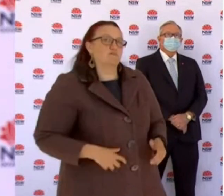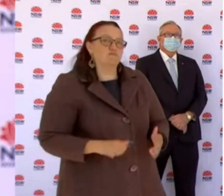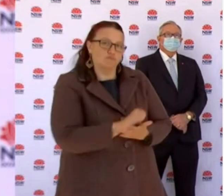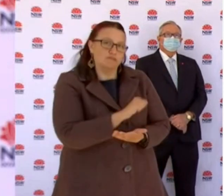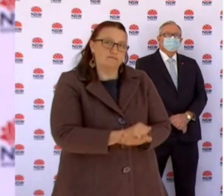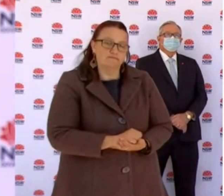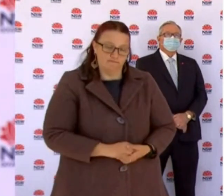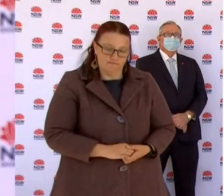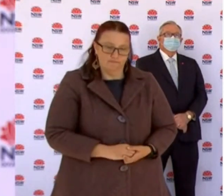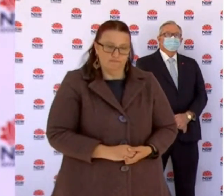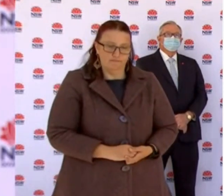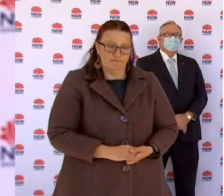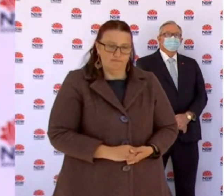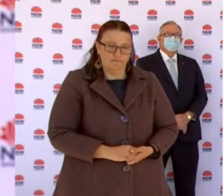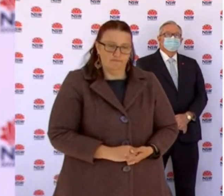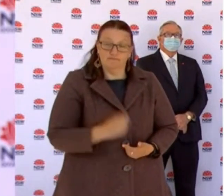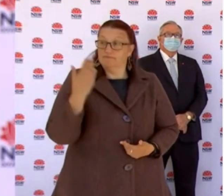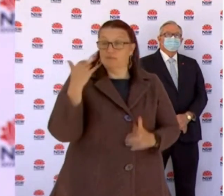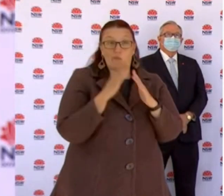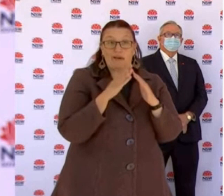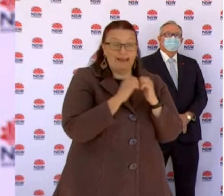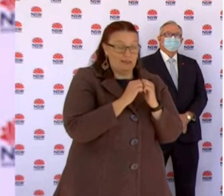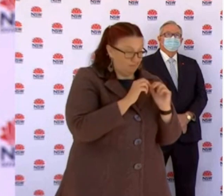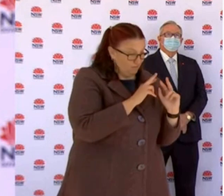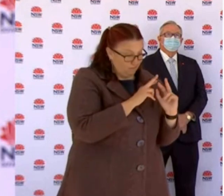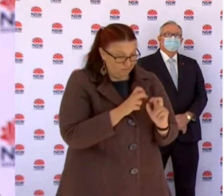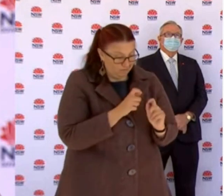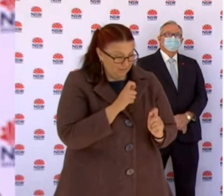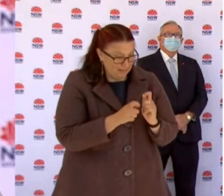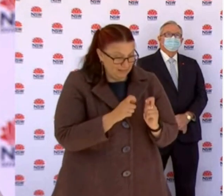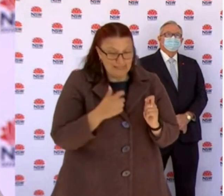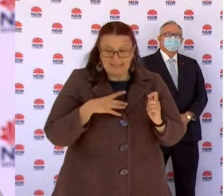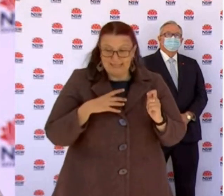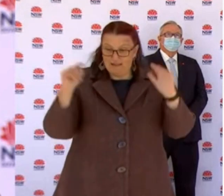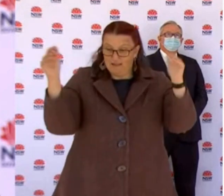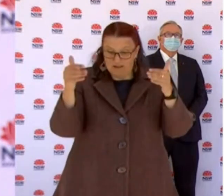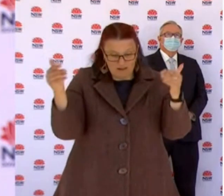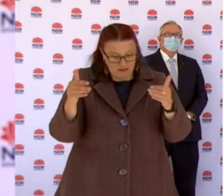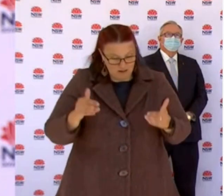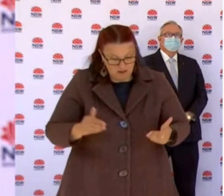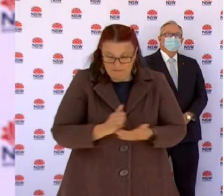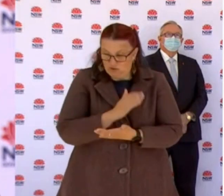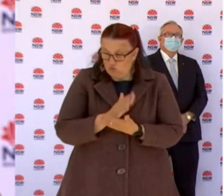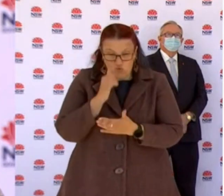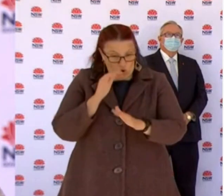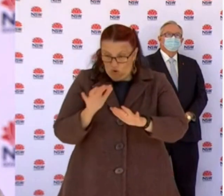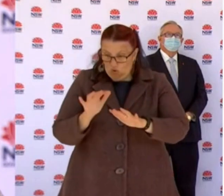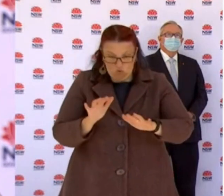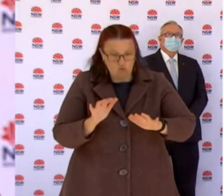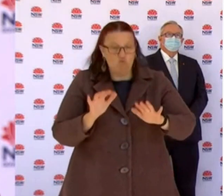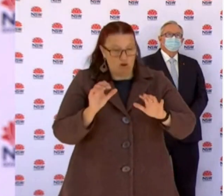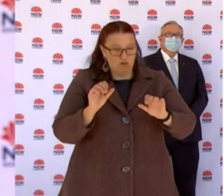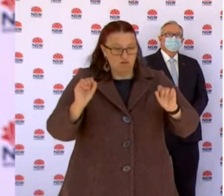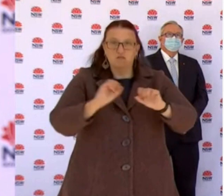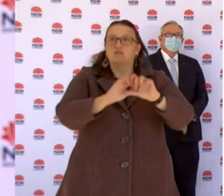that have happened over the weekend, reassess and reanalyse the data, and that will be our focus today. But as I said, the situation can